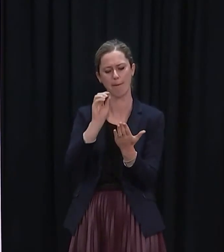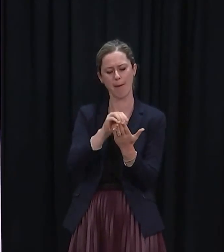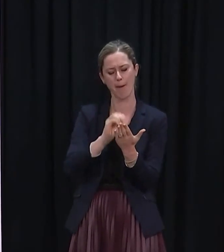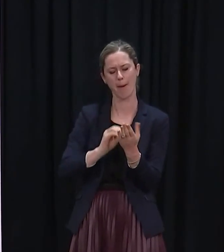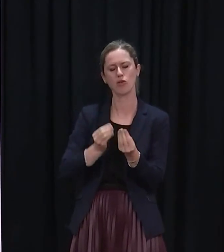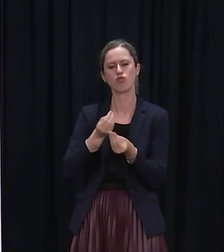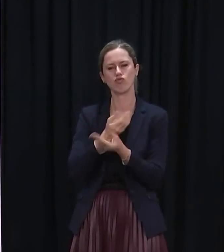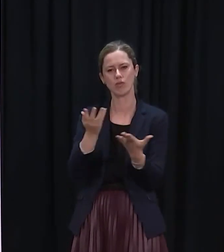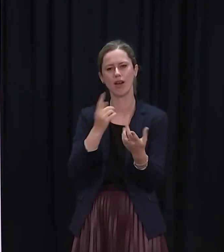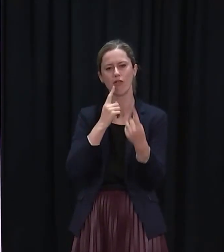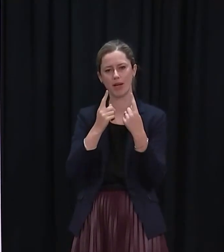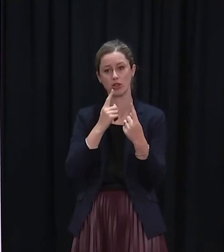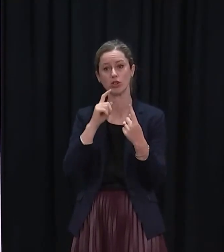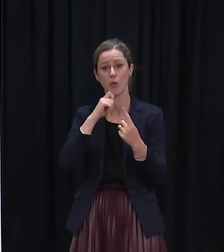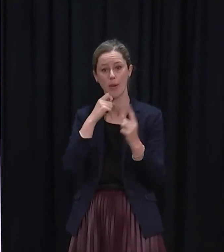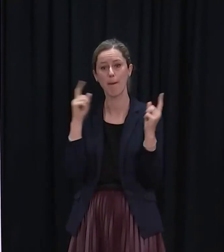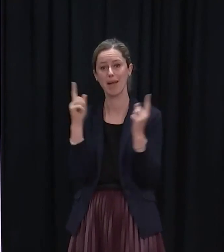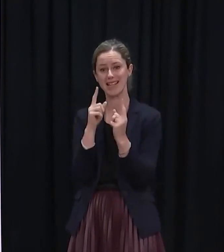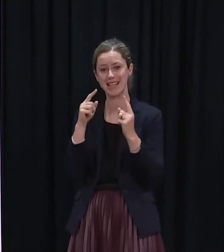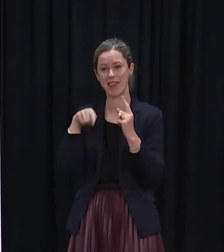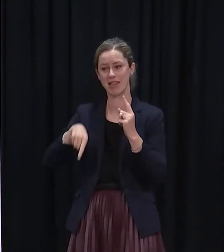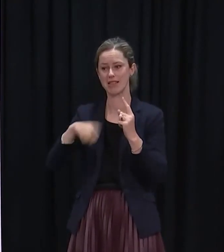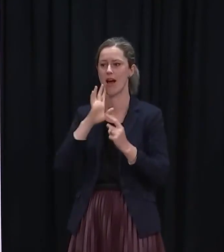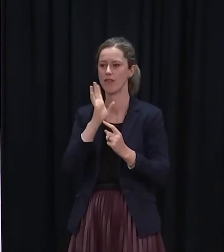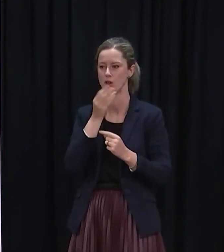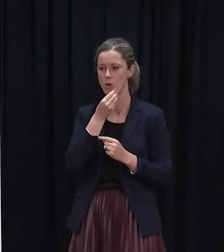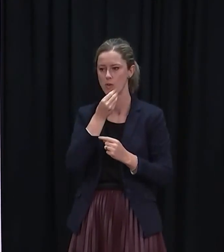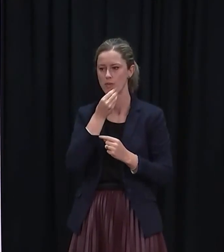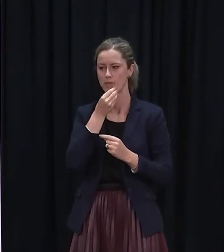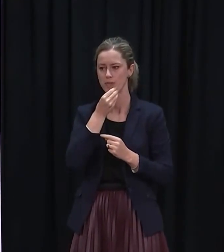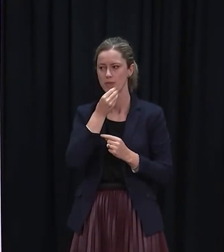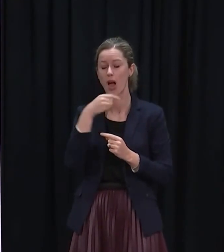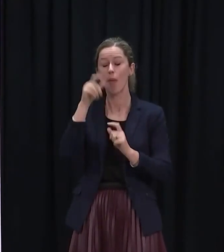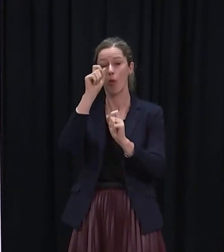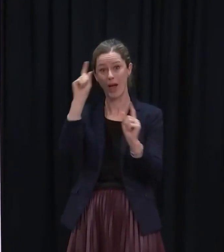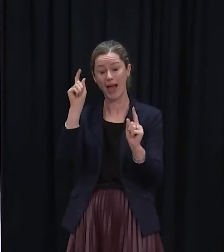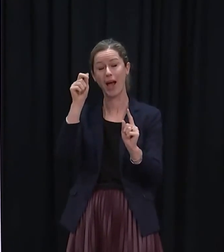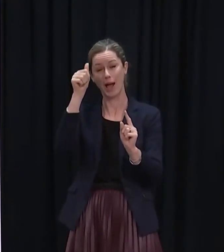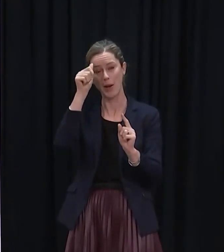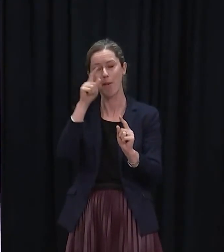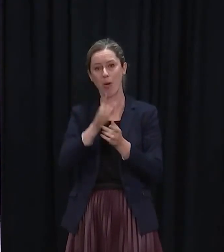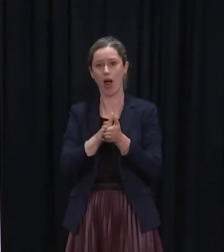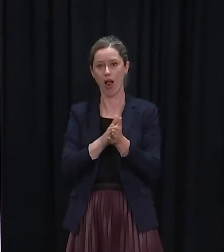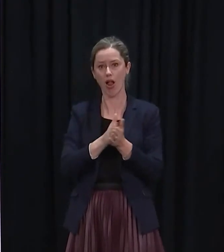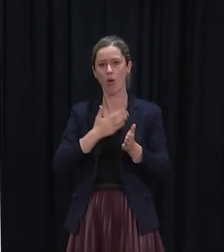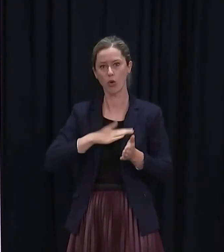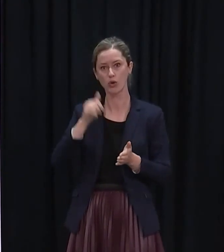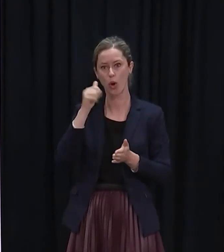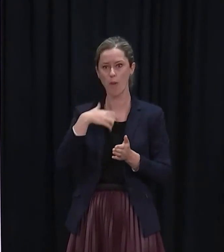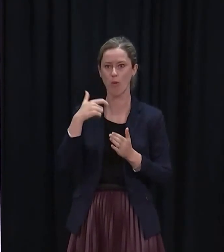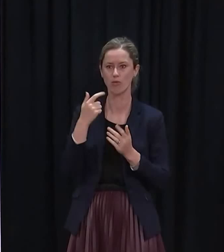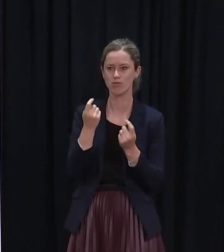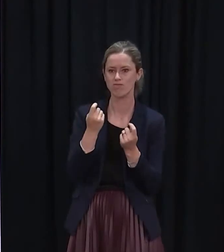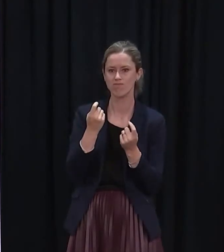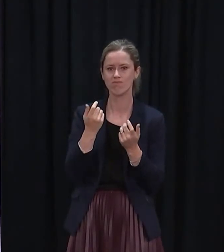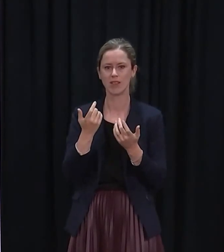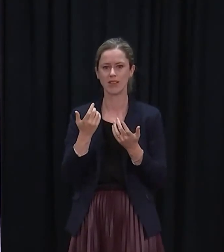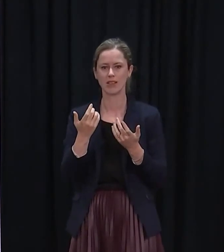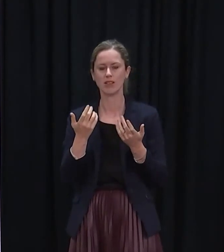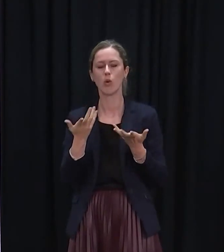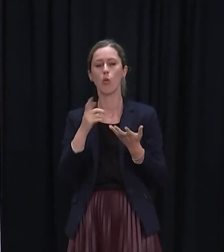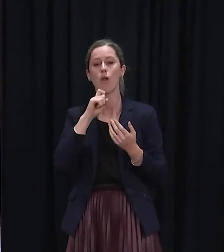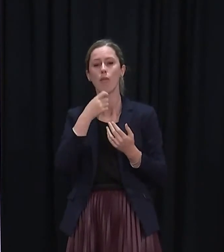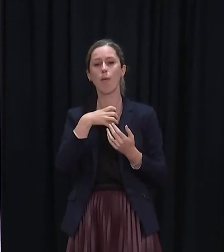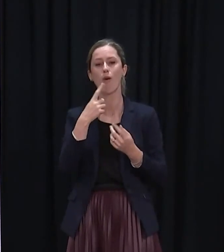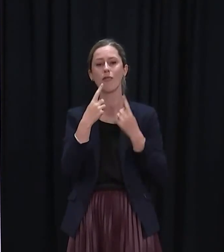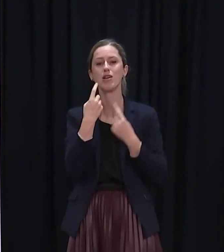as much information as we can. So we're meeting again this afternoon because I'm aware that there's an eagerness to find out more about that, and so we will have